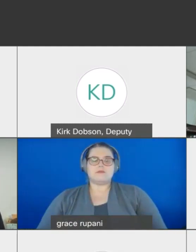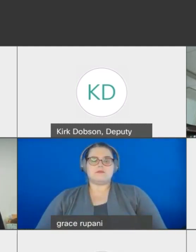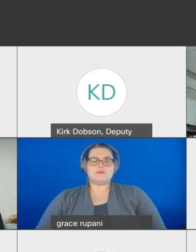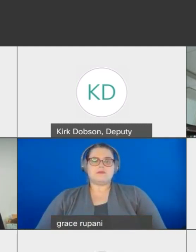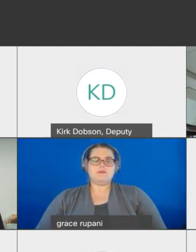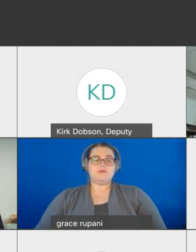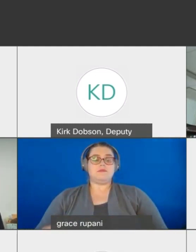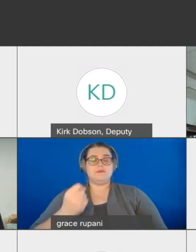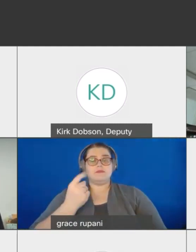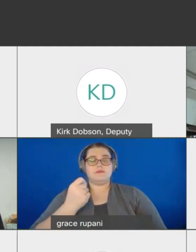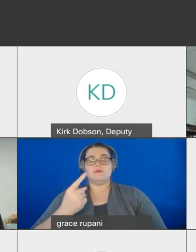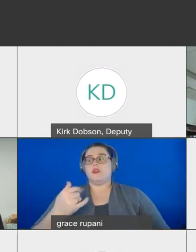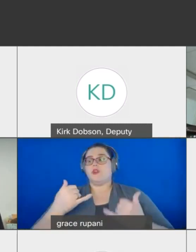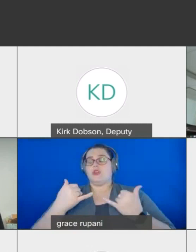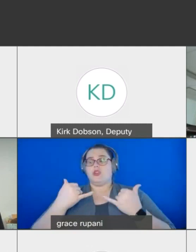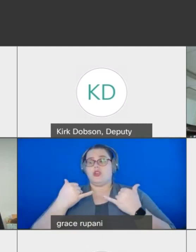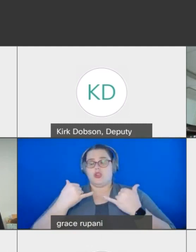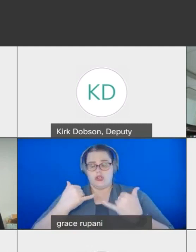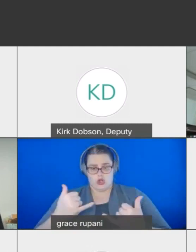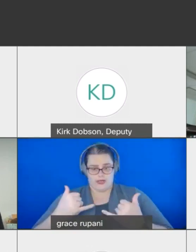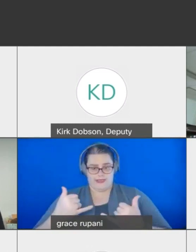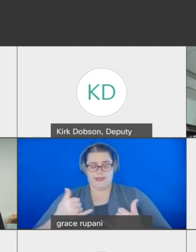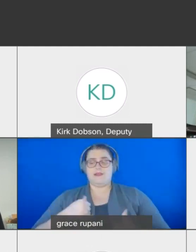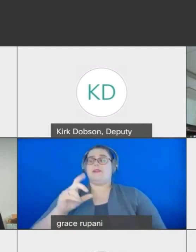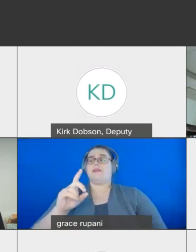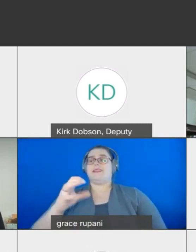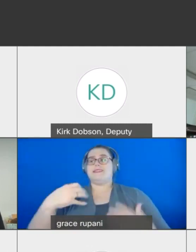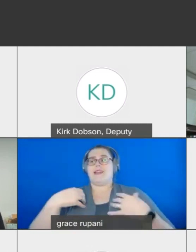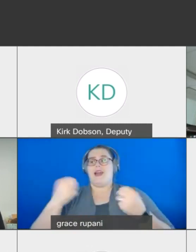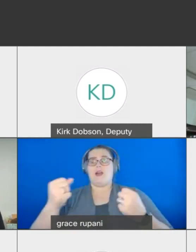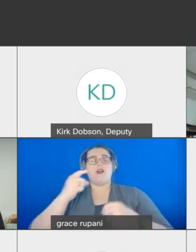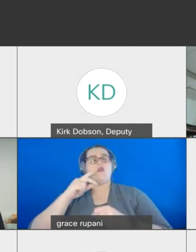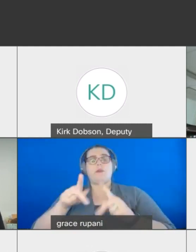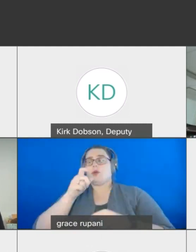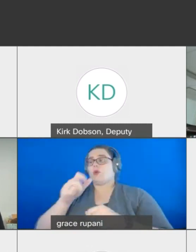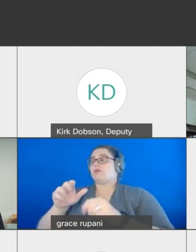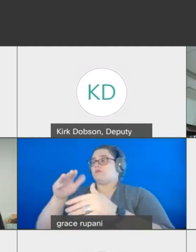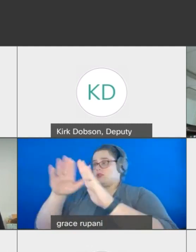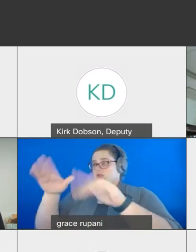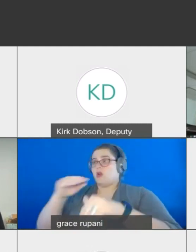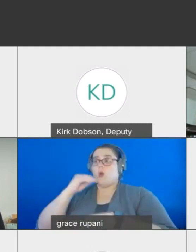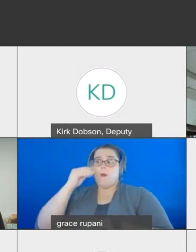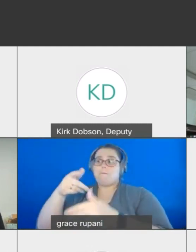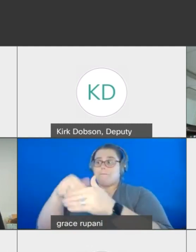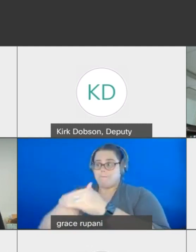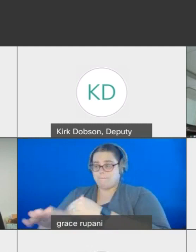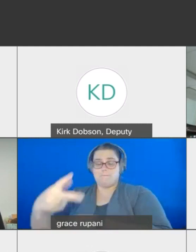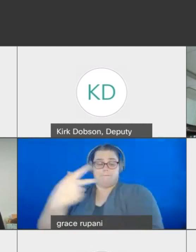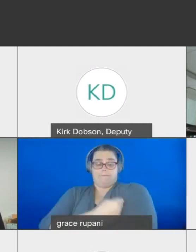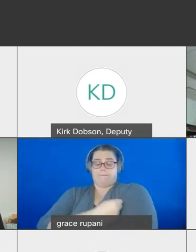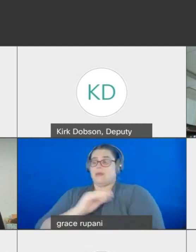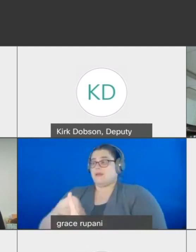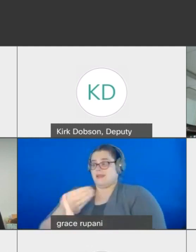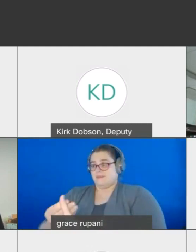DC Health for the vaccinations provided in people's homes is using the Moderna vaccine. And so